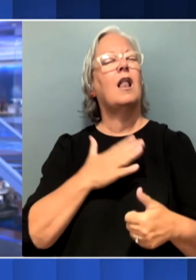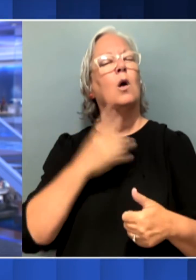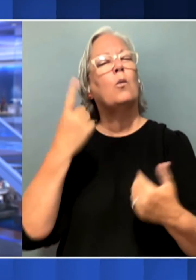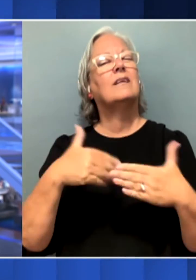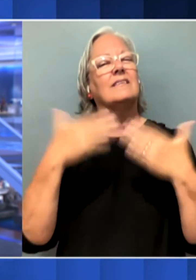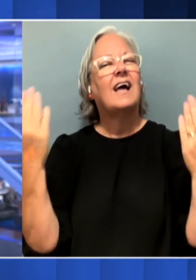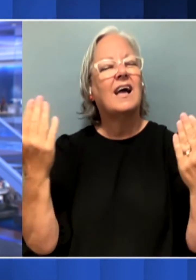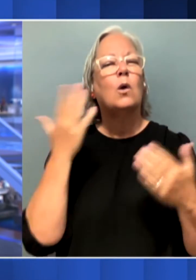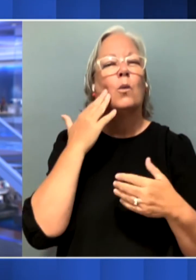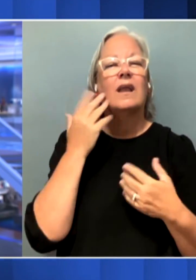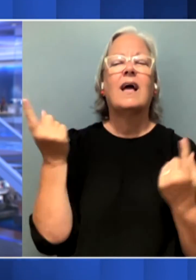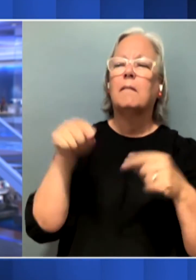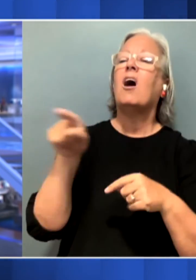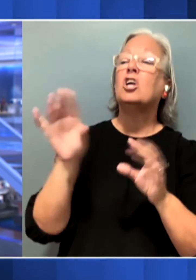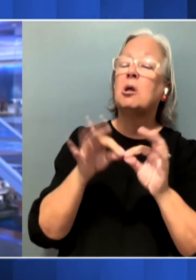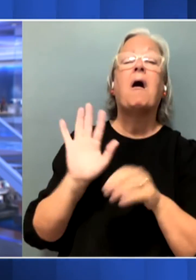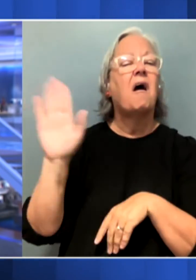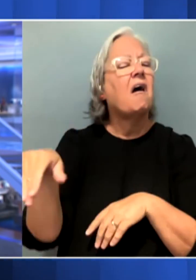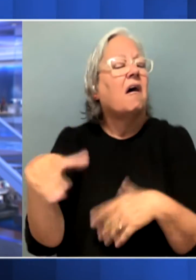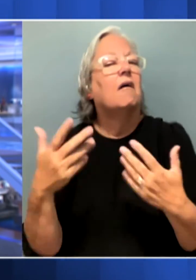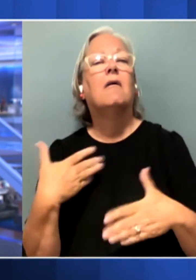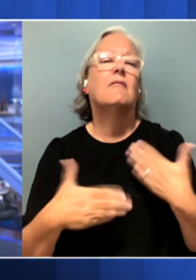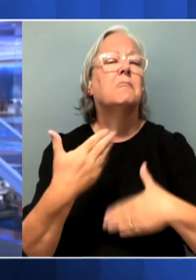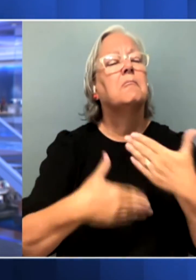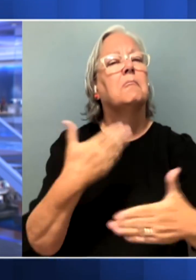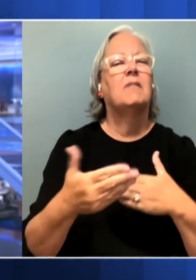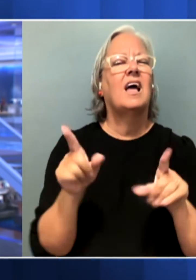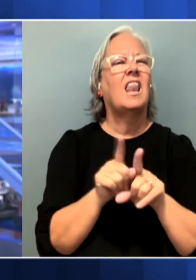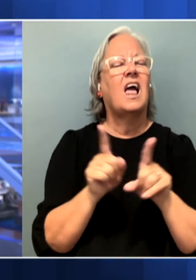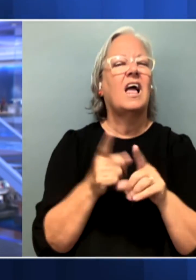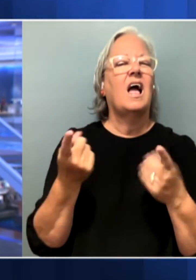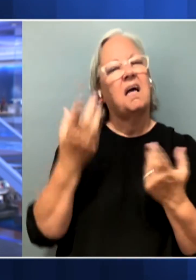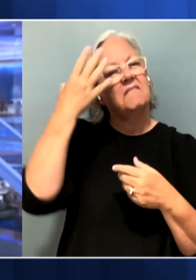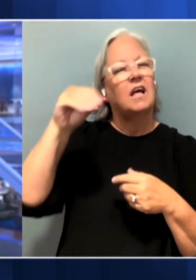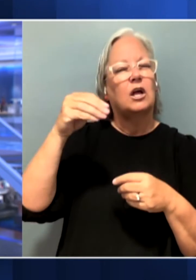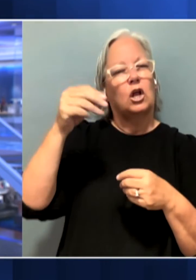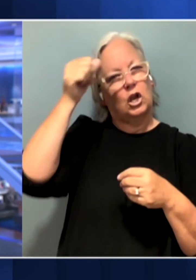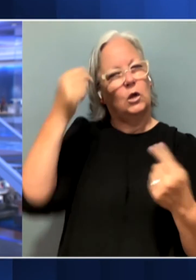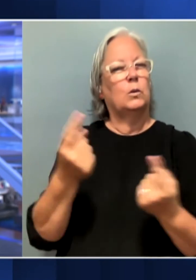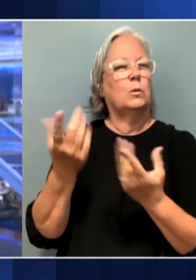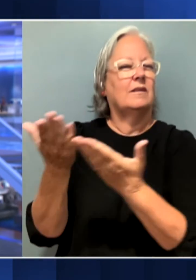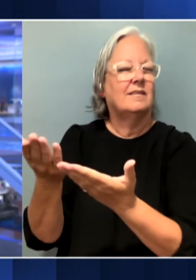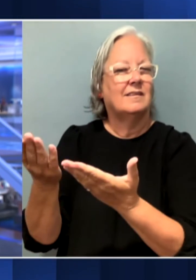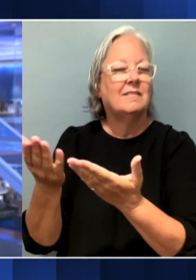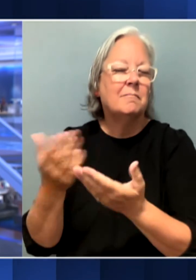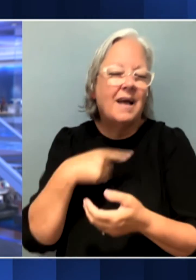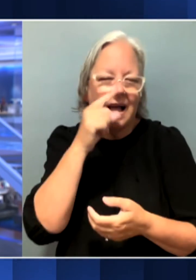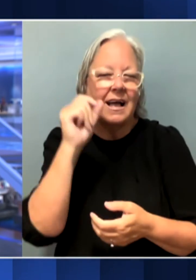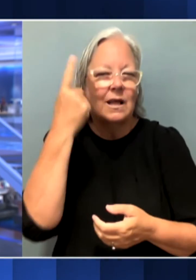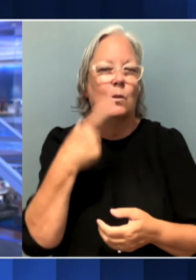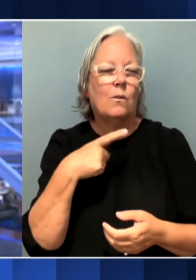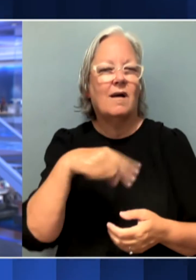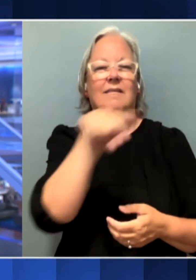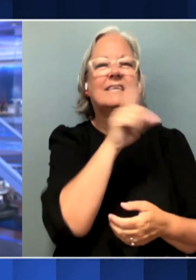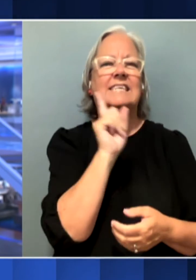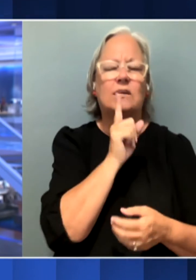go, oh, there's an interpreter, yep, and they keep going about their lives and we don't have to go viral. But I understand why people find it so fascinating. It's such